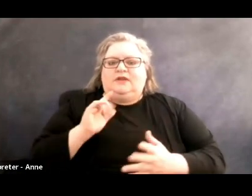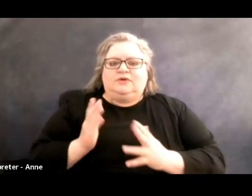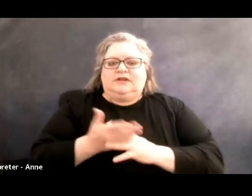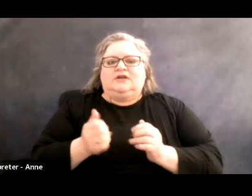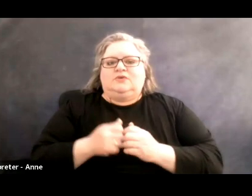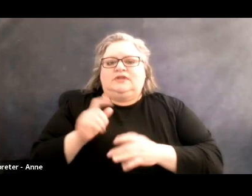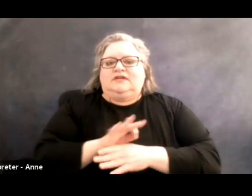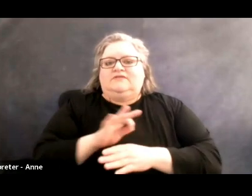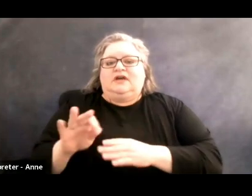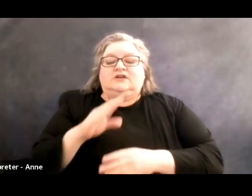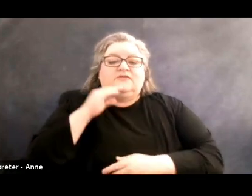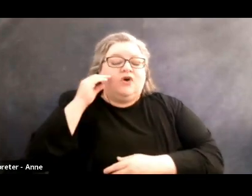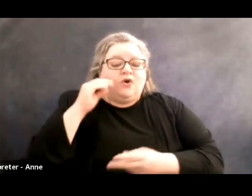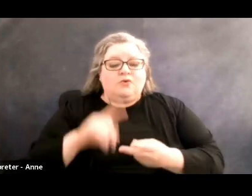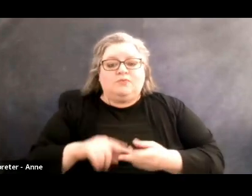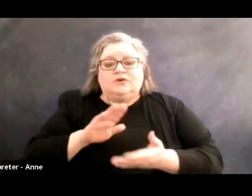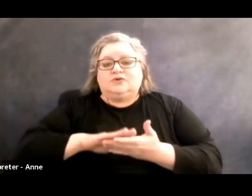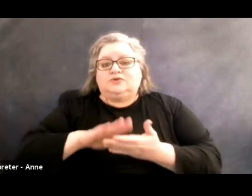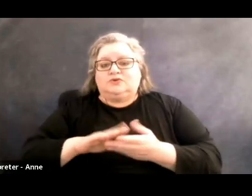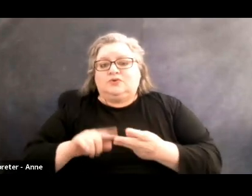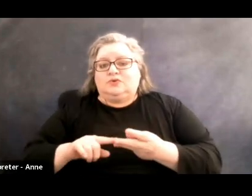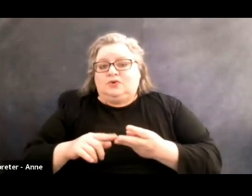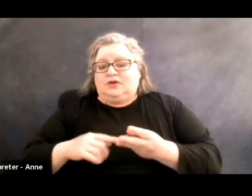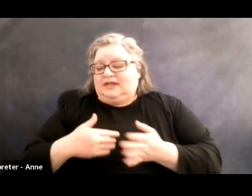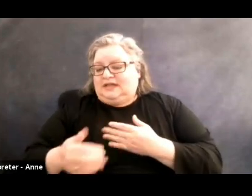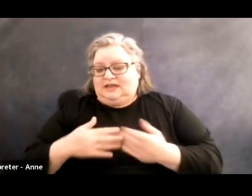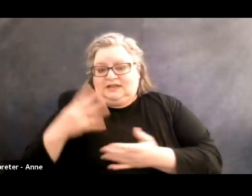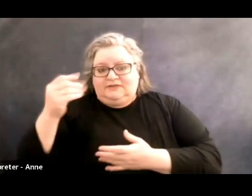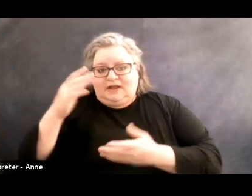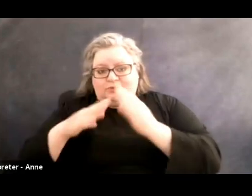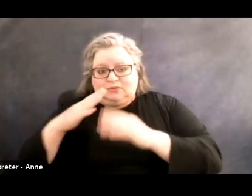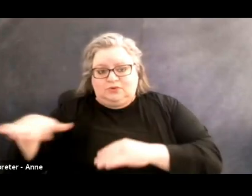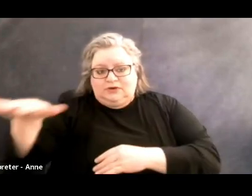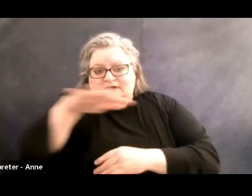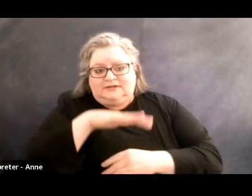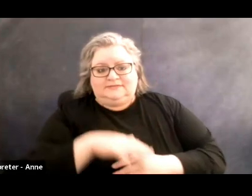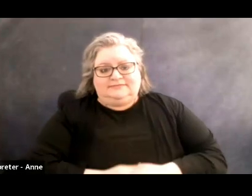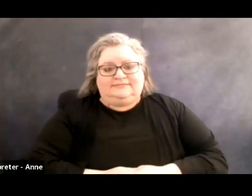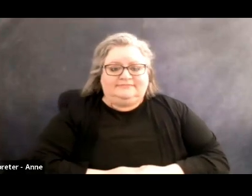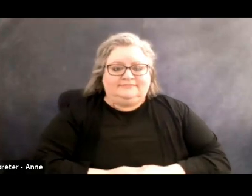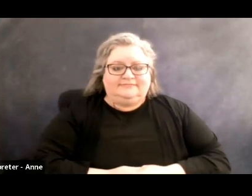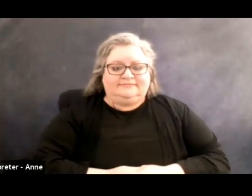the functioning of home, school, and even their community.